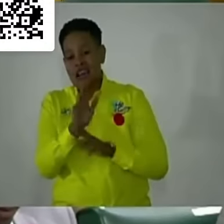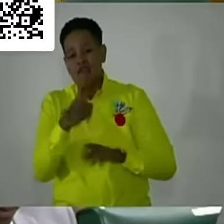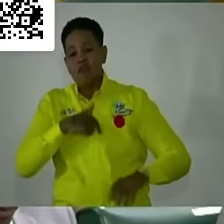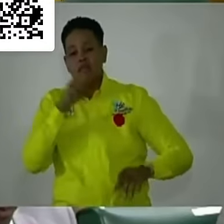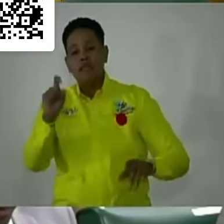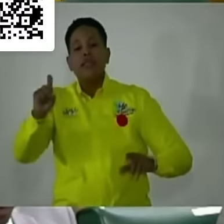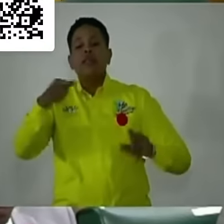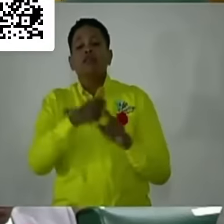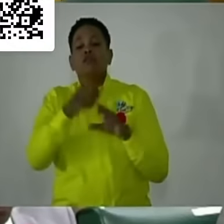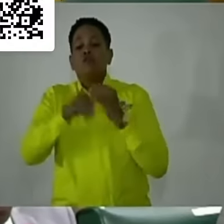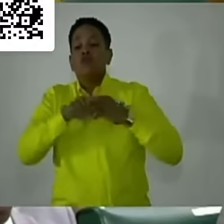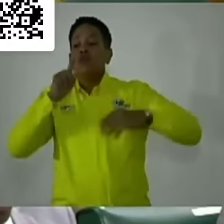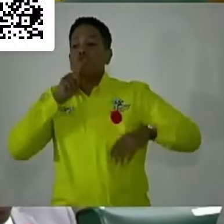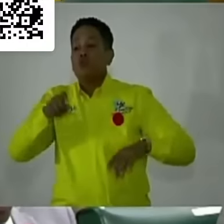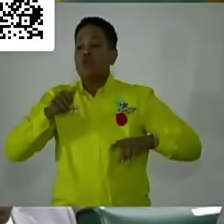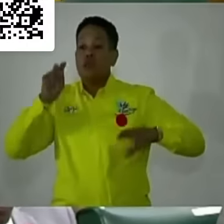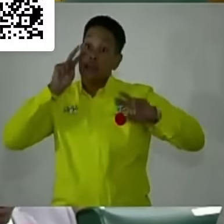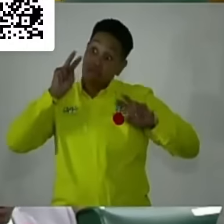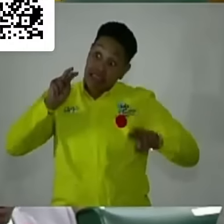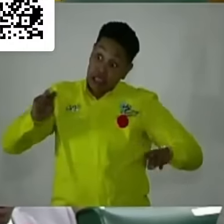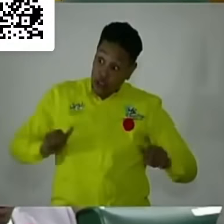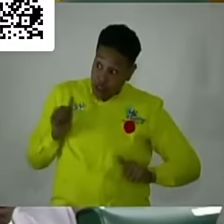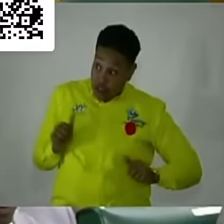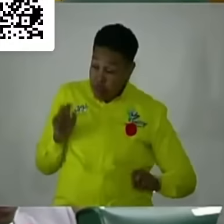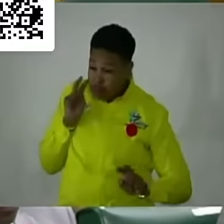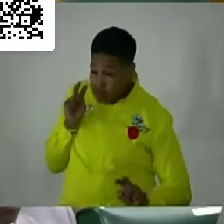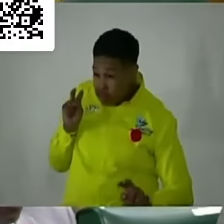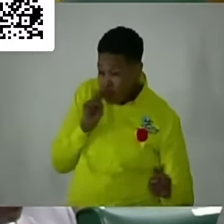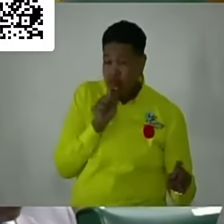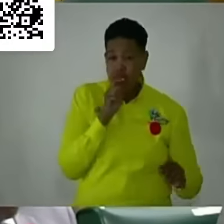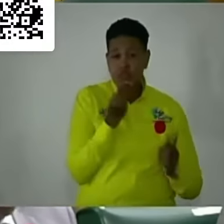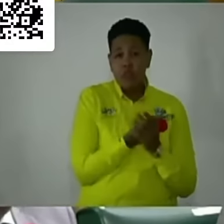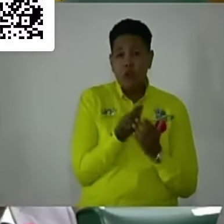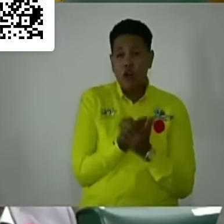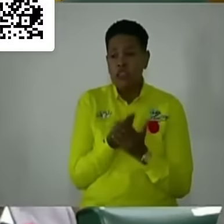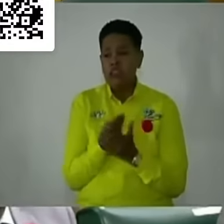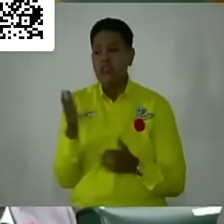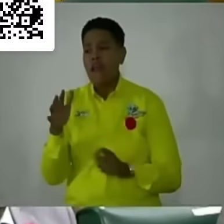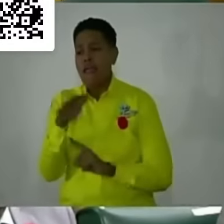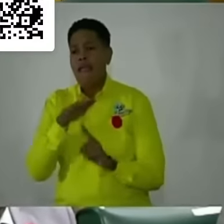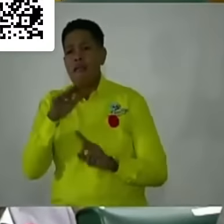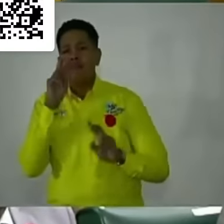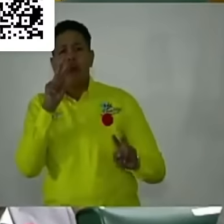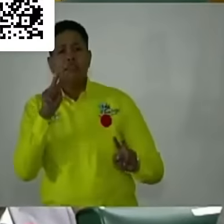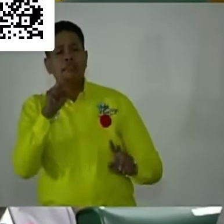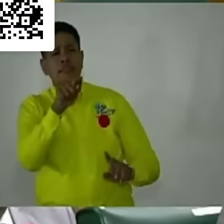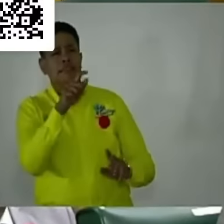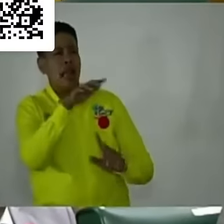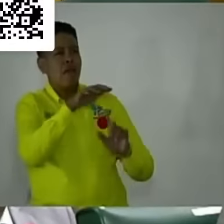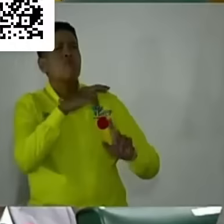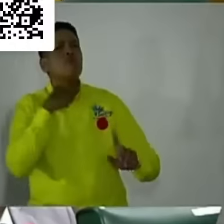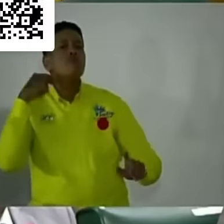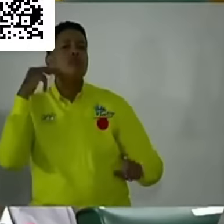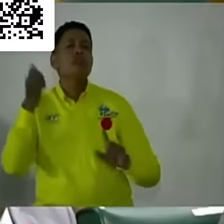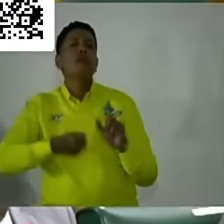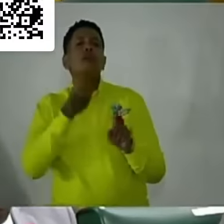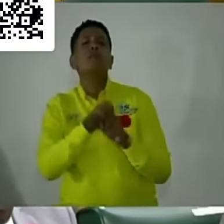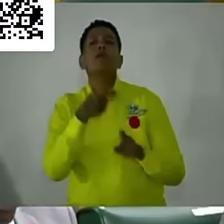be double our vigilance in terms of monitoring the environmental risks and the impact